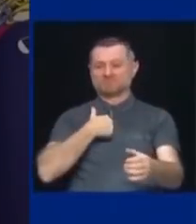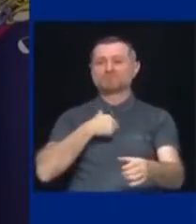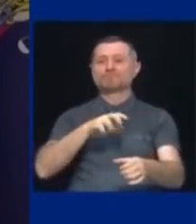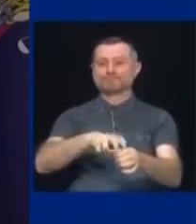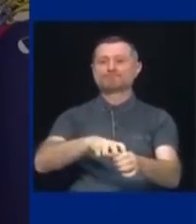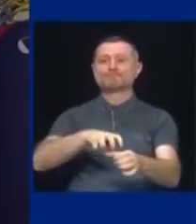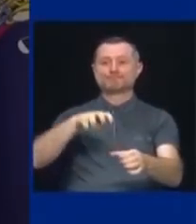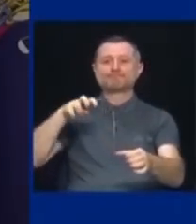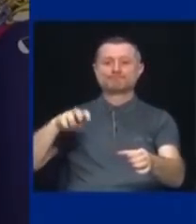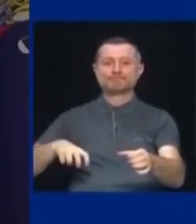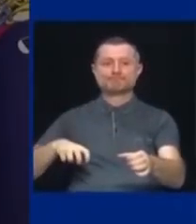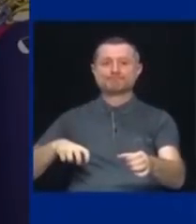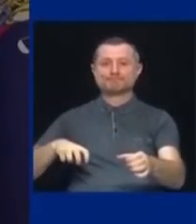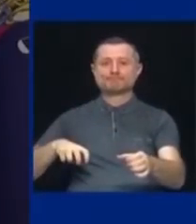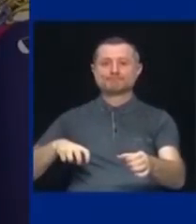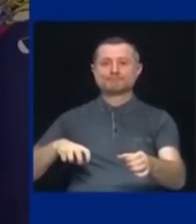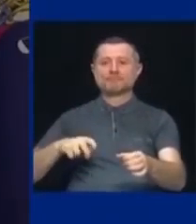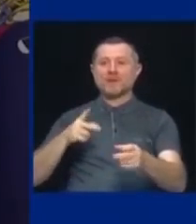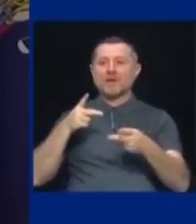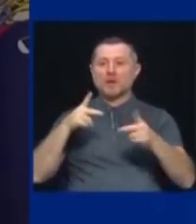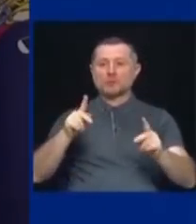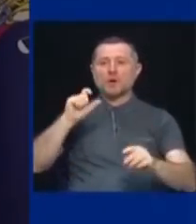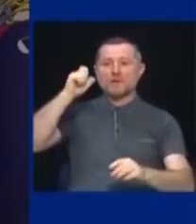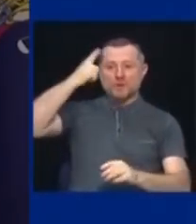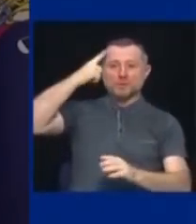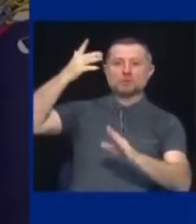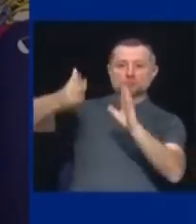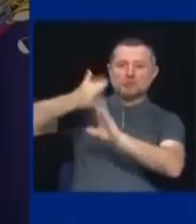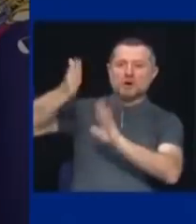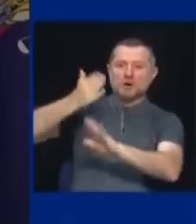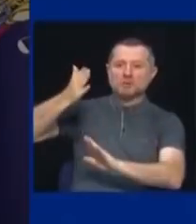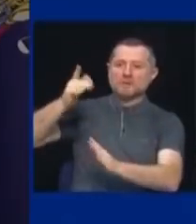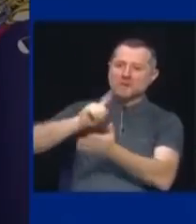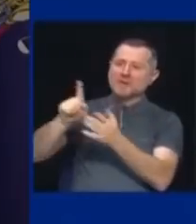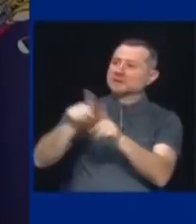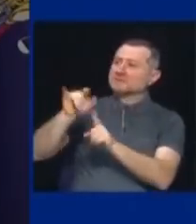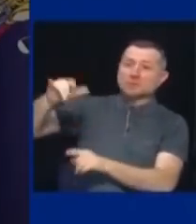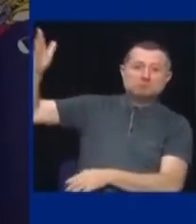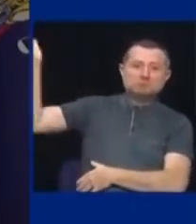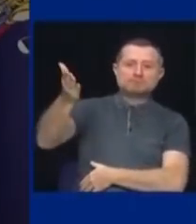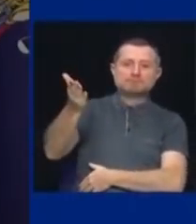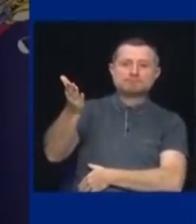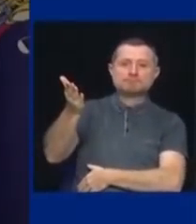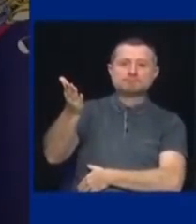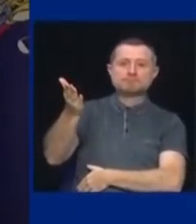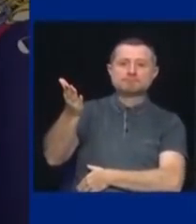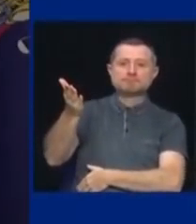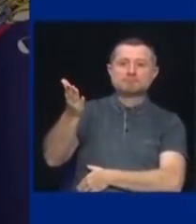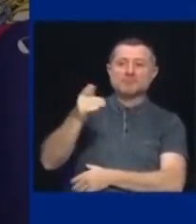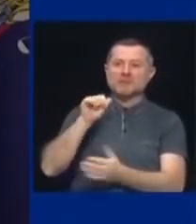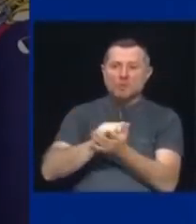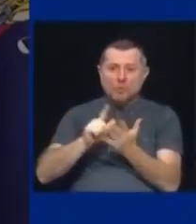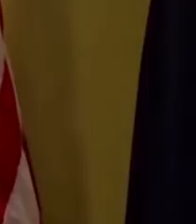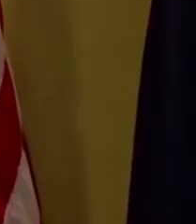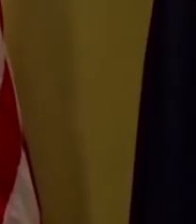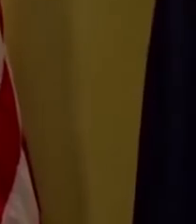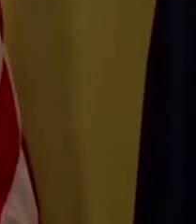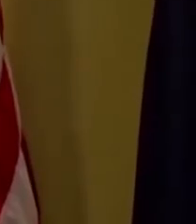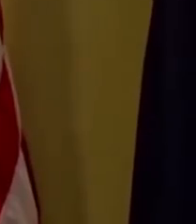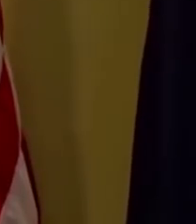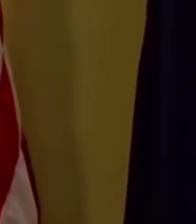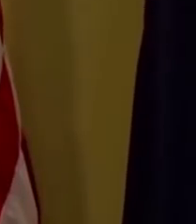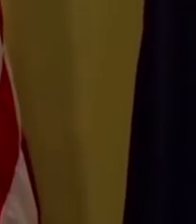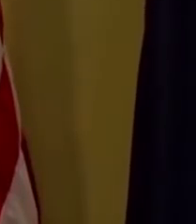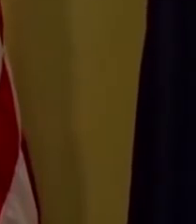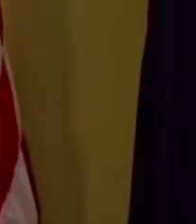and let government get back to governing. And therefore, that's what I'll do. During his resignation speech,